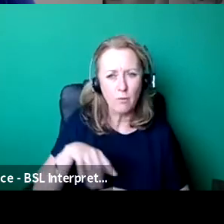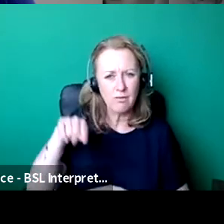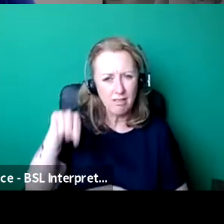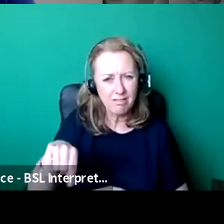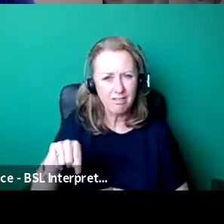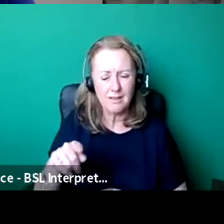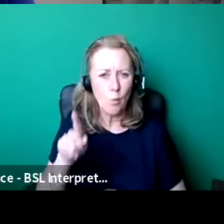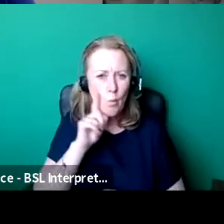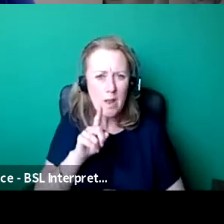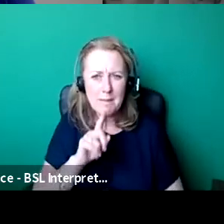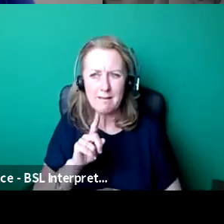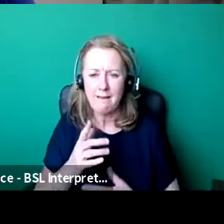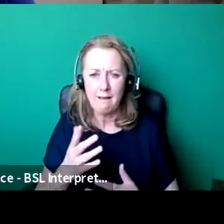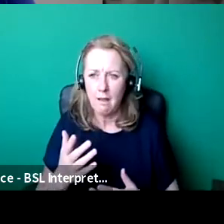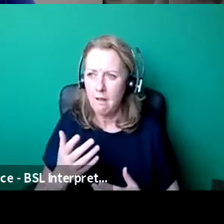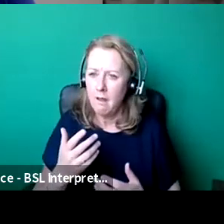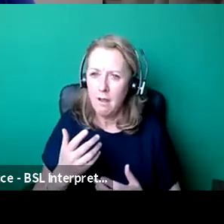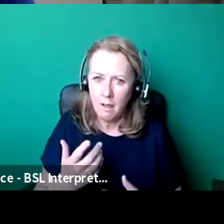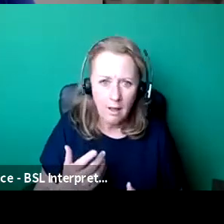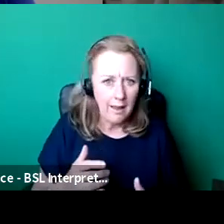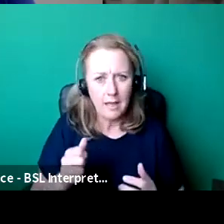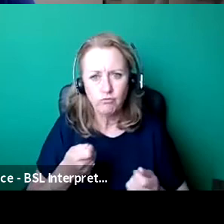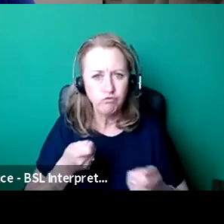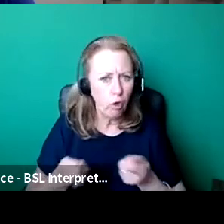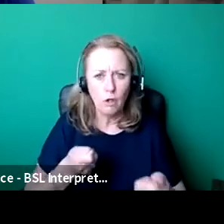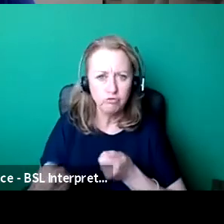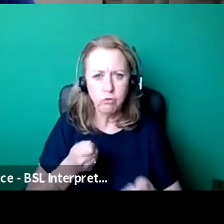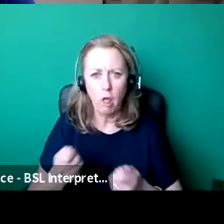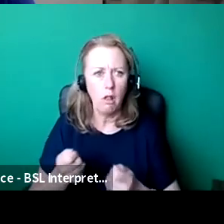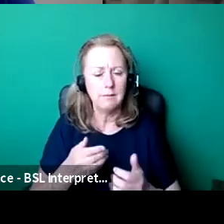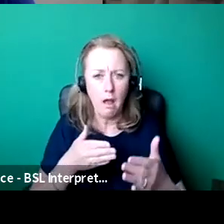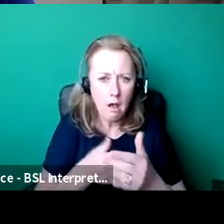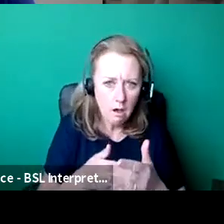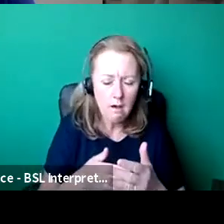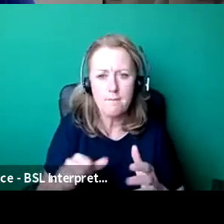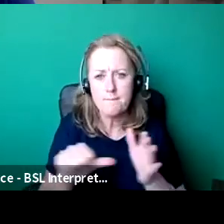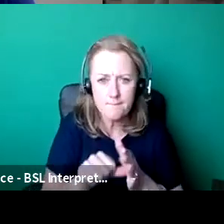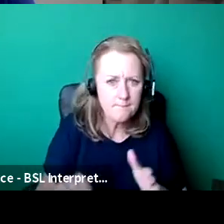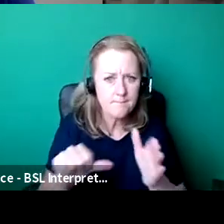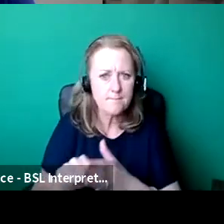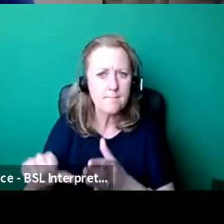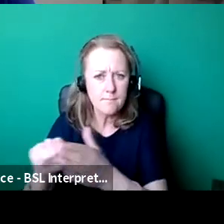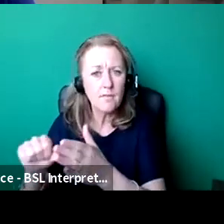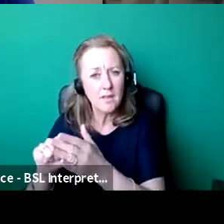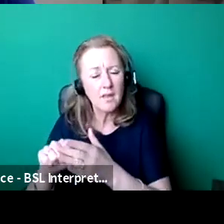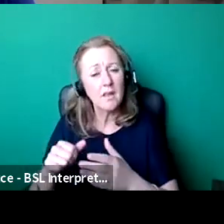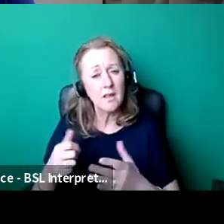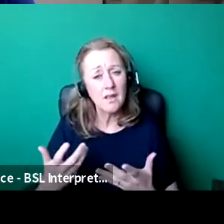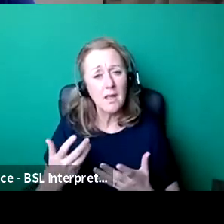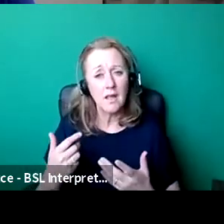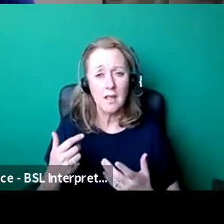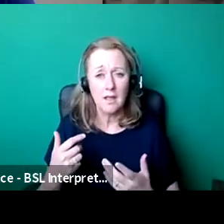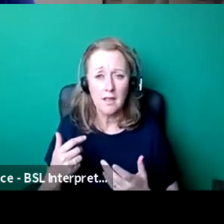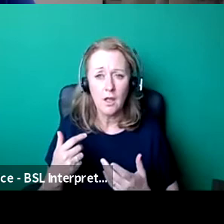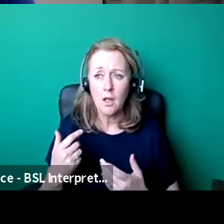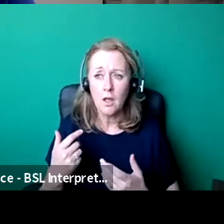they have access to particular stories in the sense that perhaps the people who are being interviewed or the sources